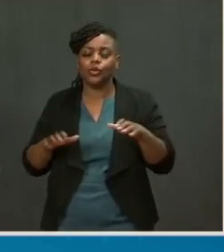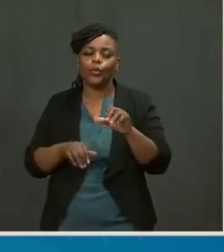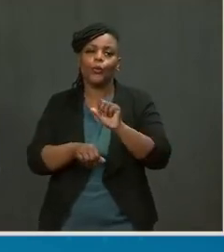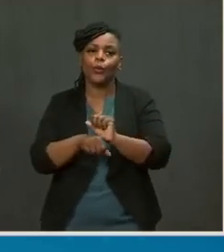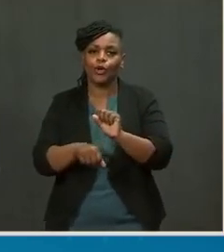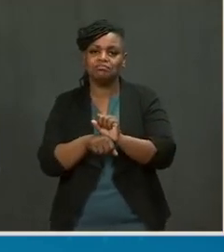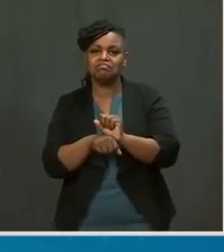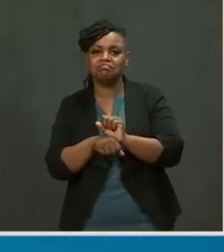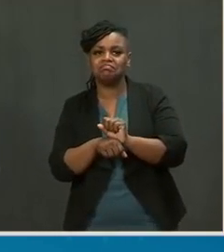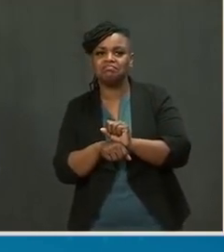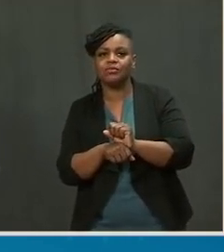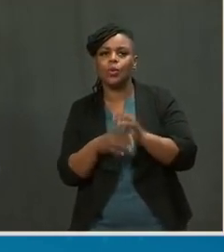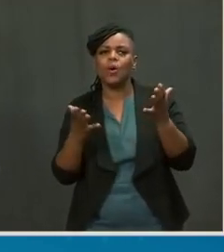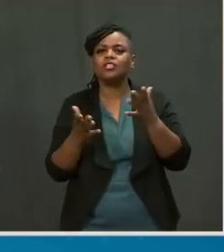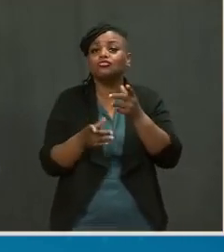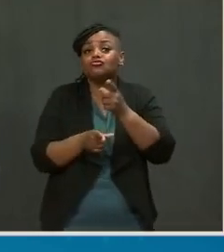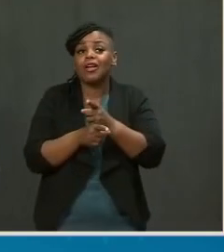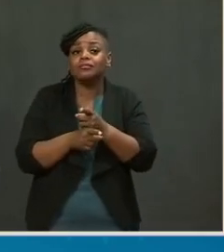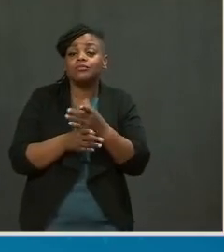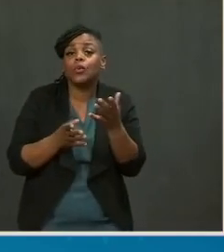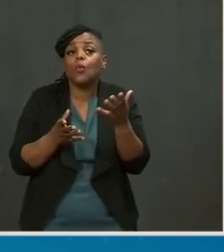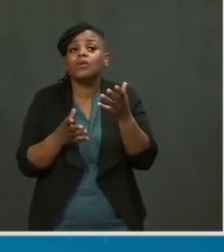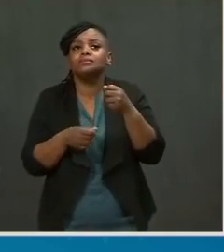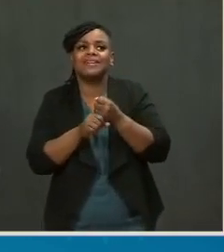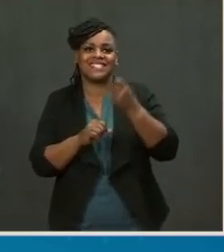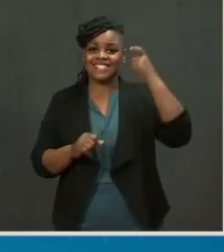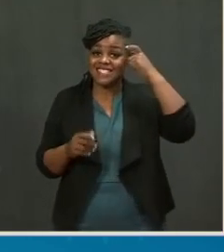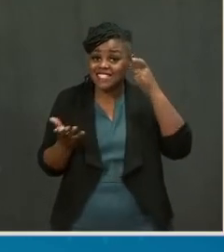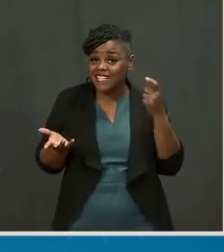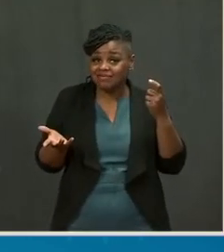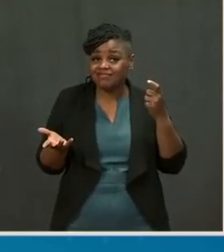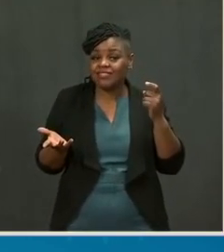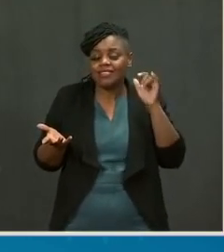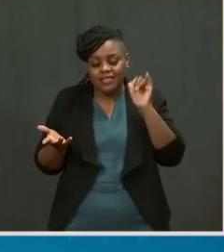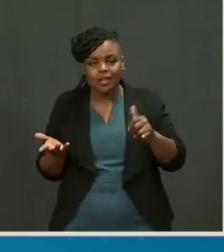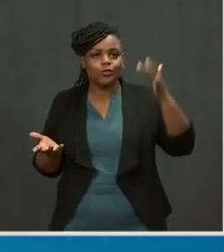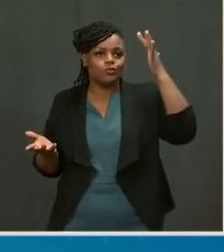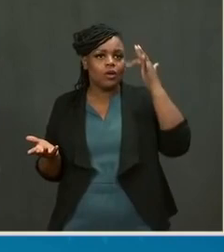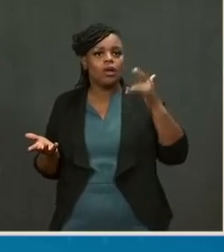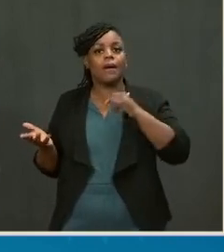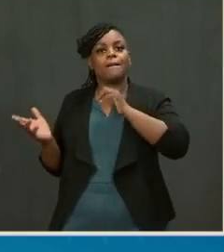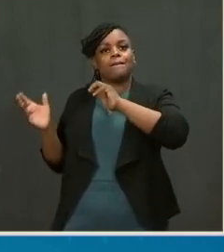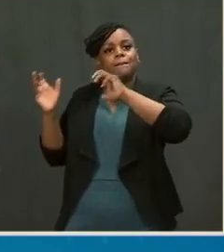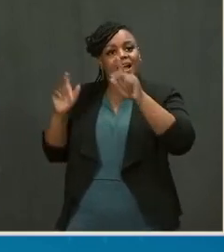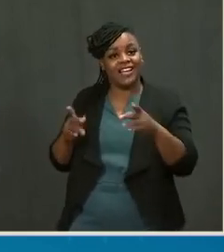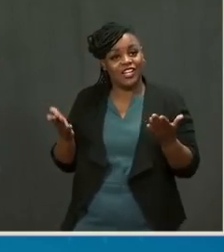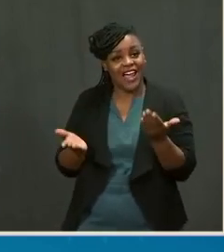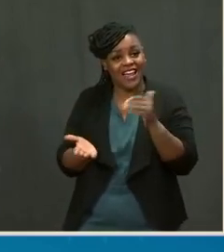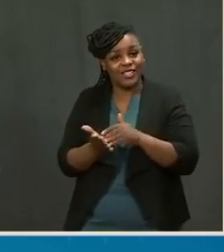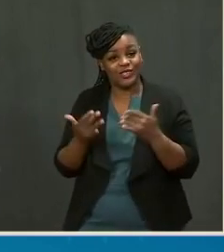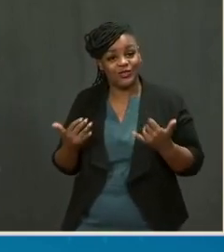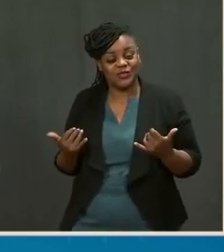right, what makes sense. And that's why I wanted to come back here and see you all. So thank you very much. Thank you.